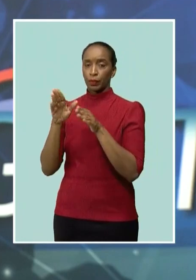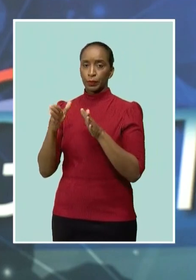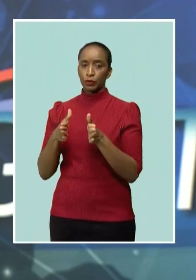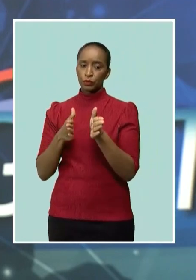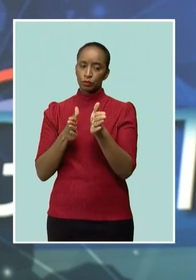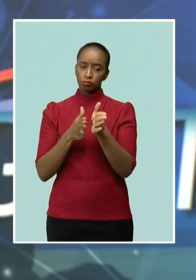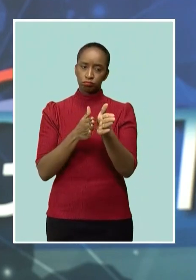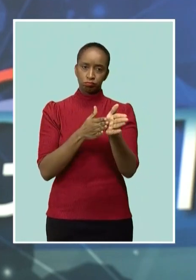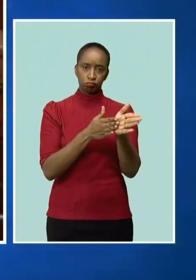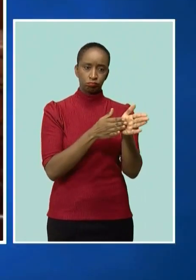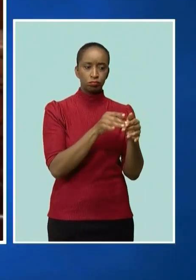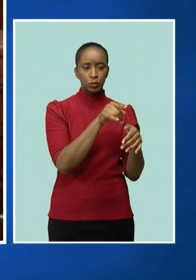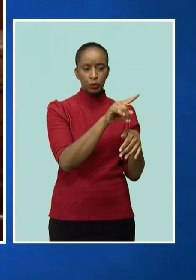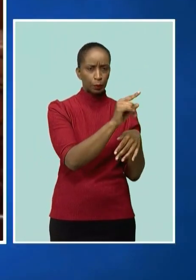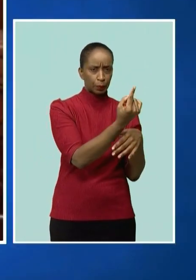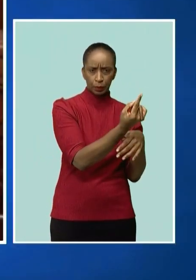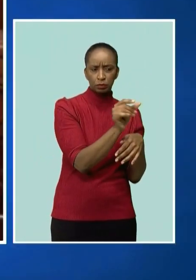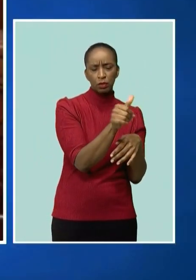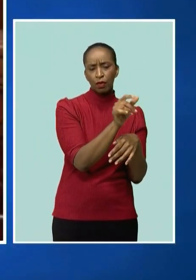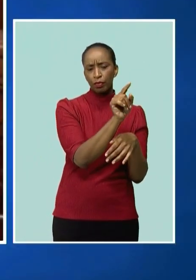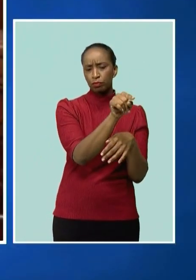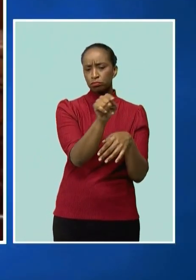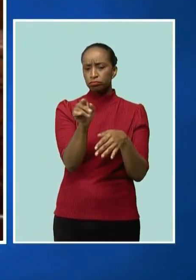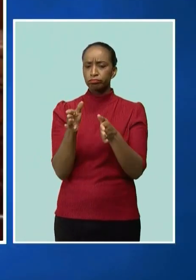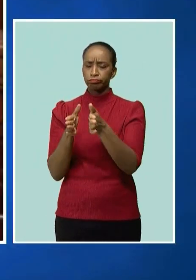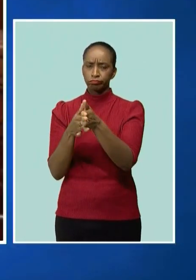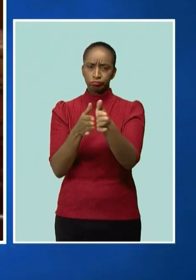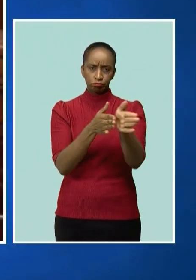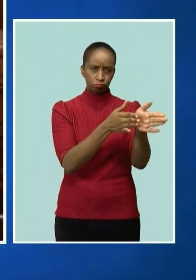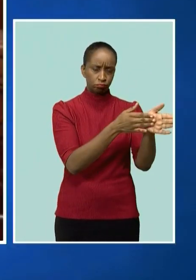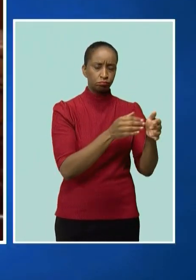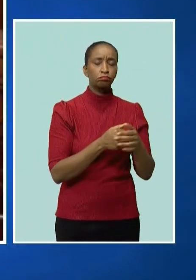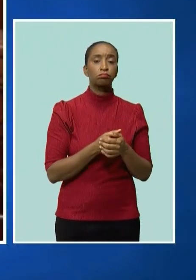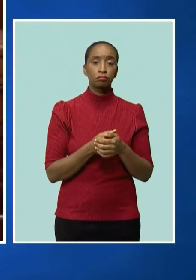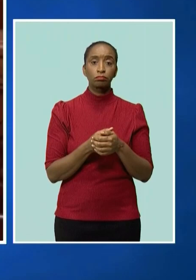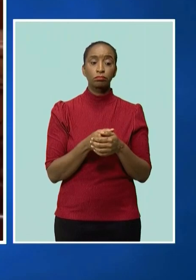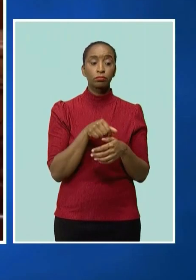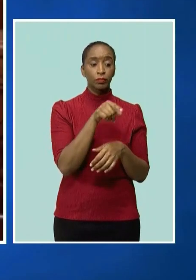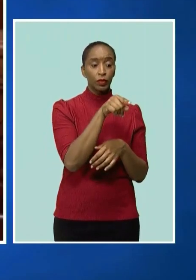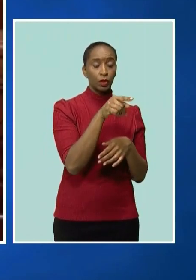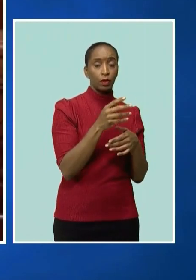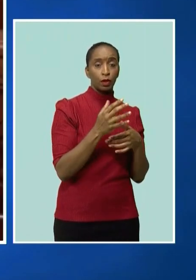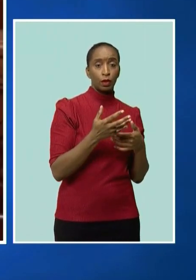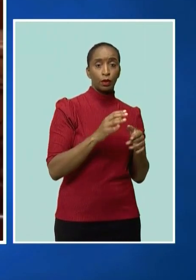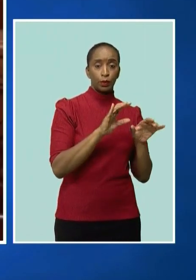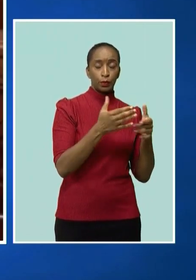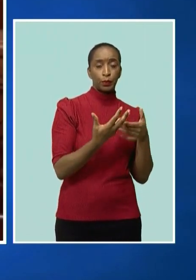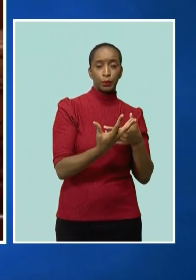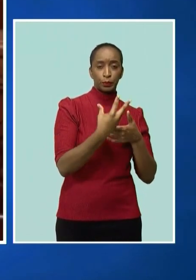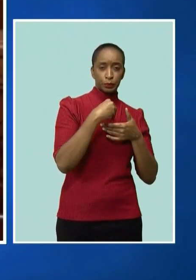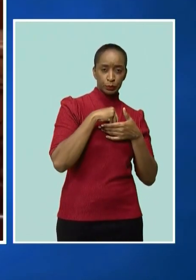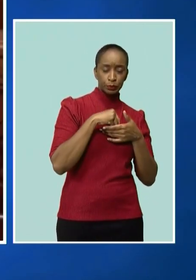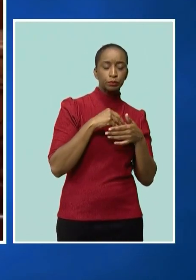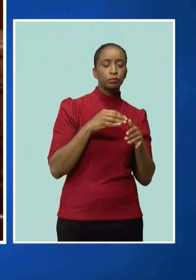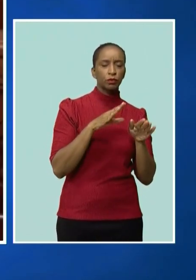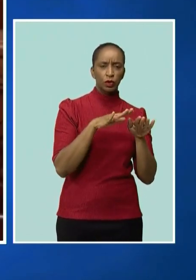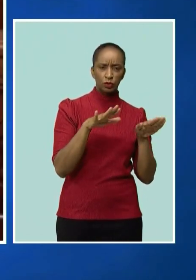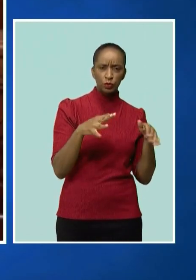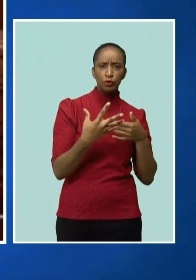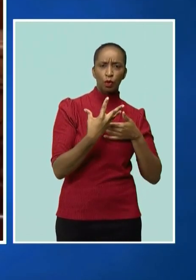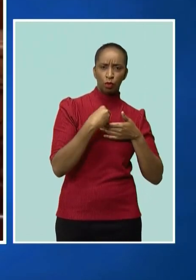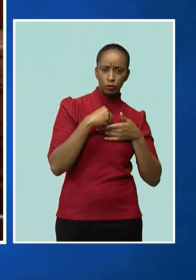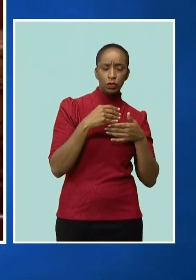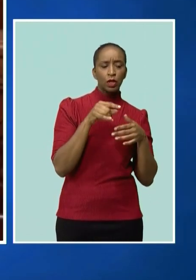programs. Through training and persistence in getting those children to a higher level, by keeping at them and keeping them training,